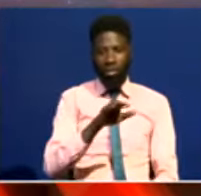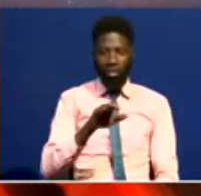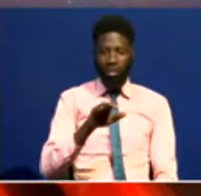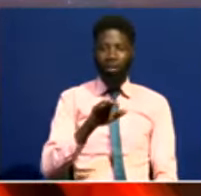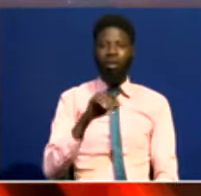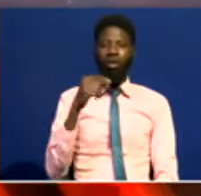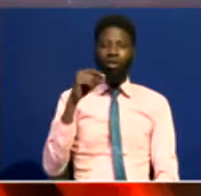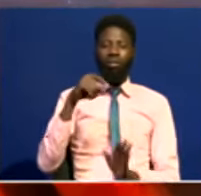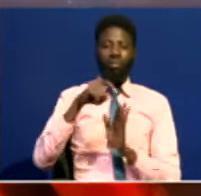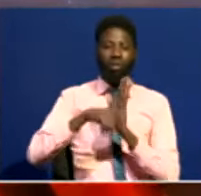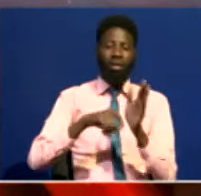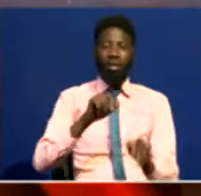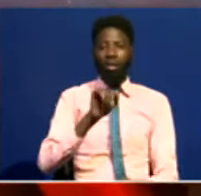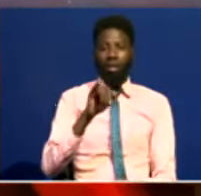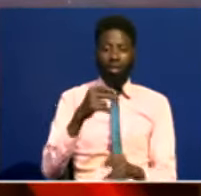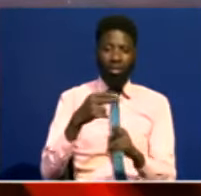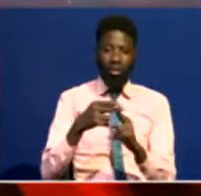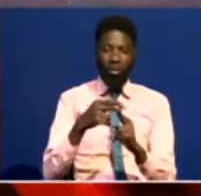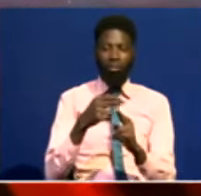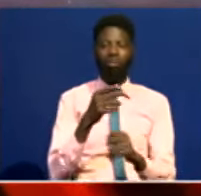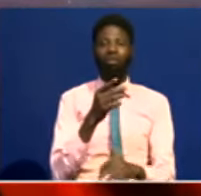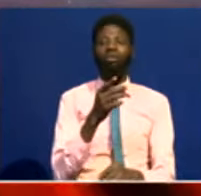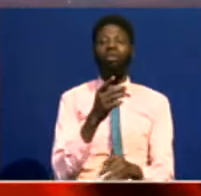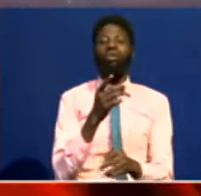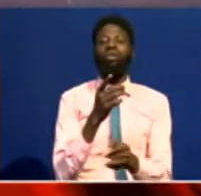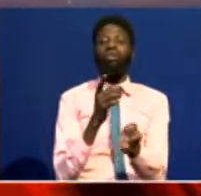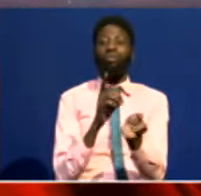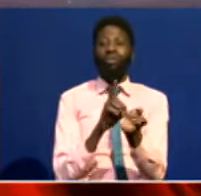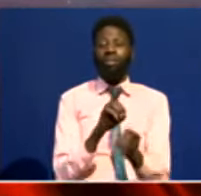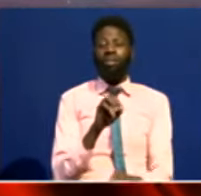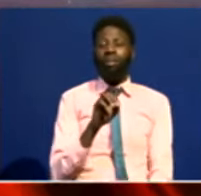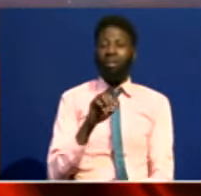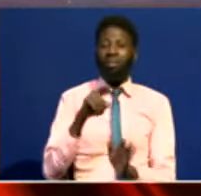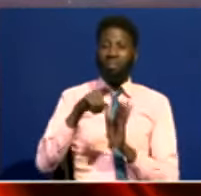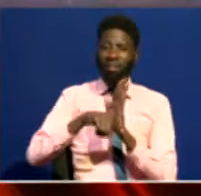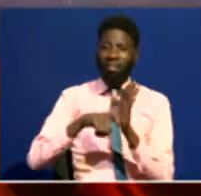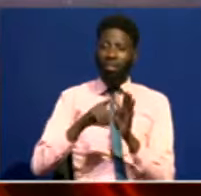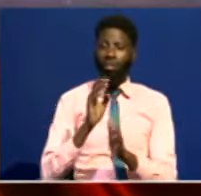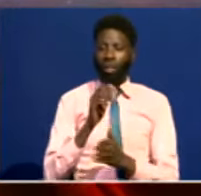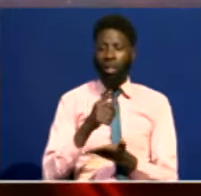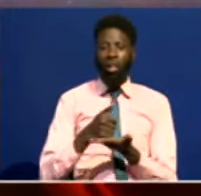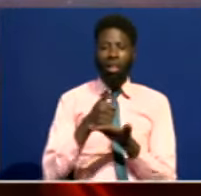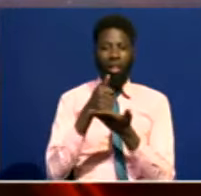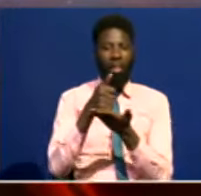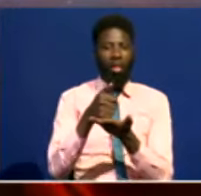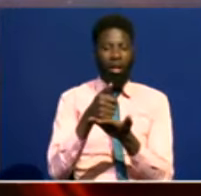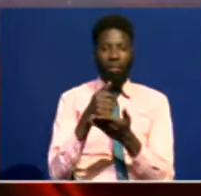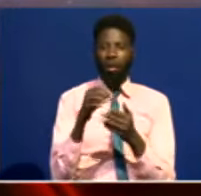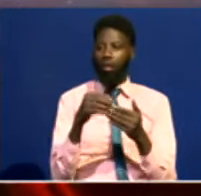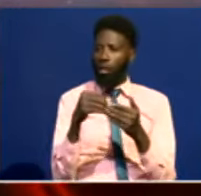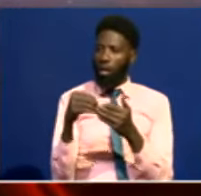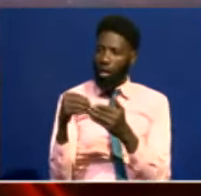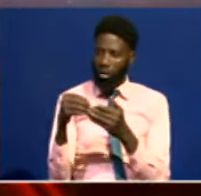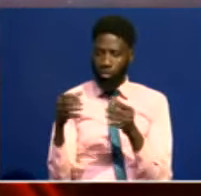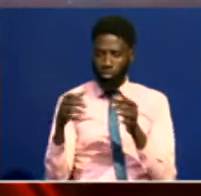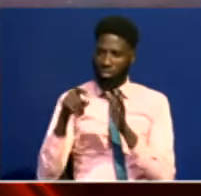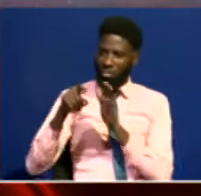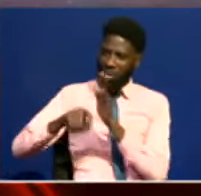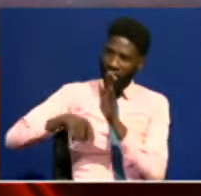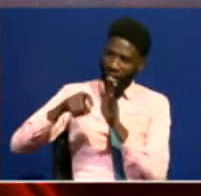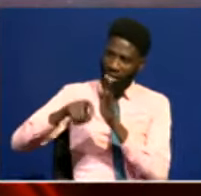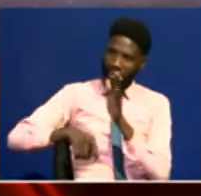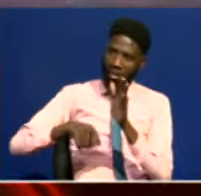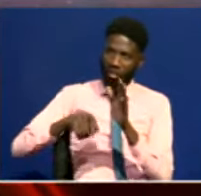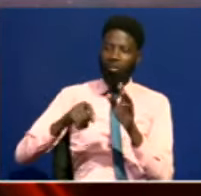The AI dubbed Dr. Mining Manhattan will provide expert guidance to the miners through a question and answer model in